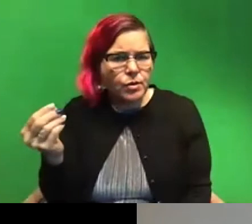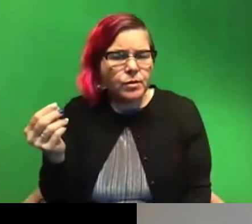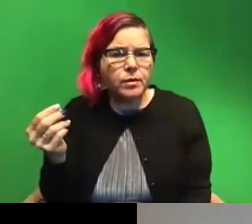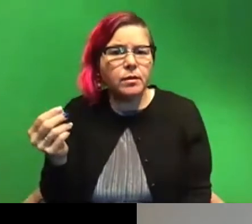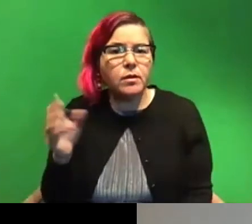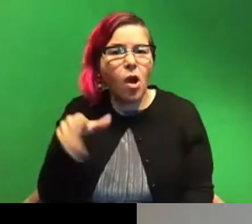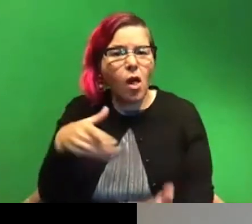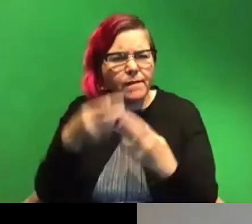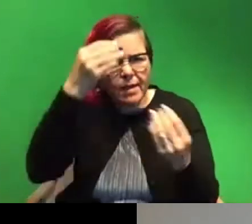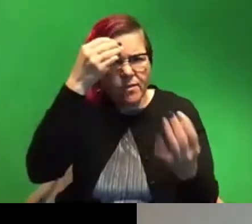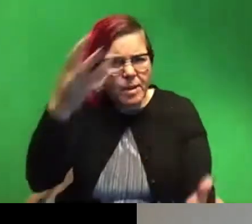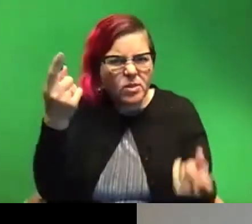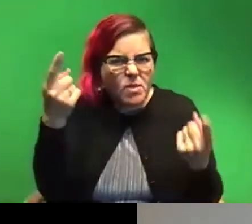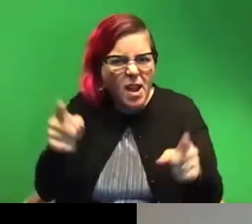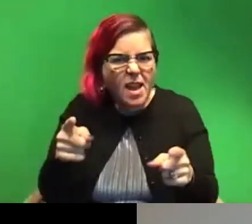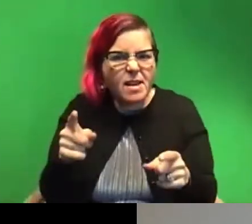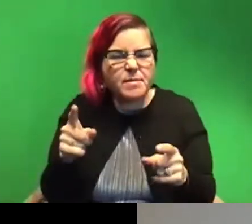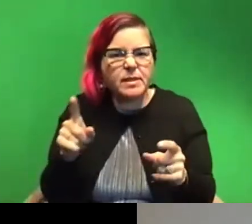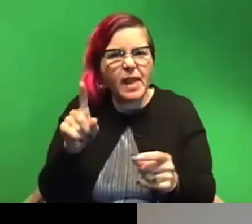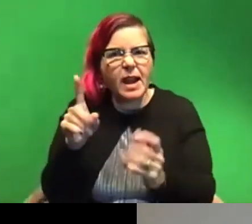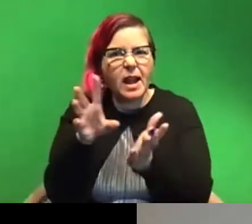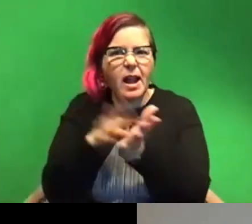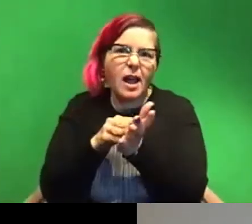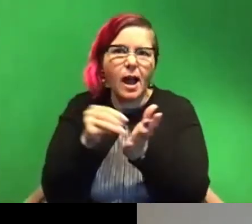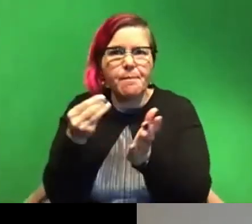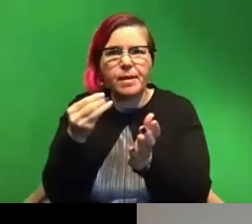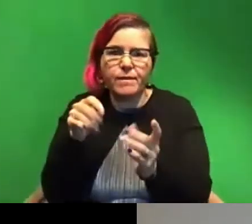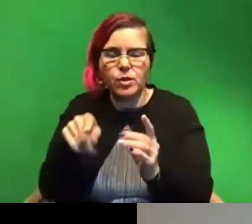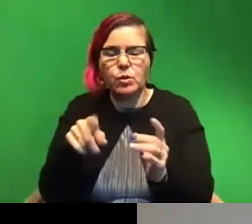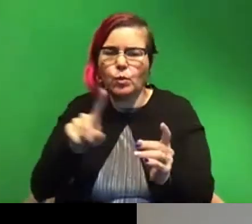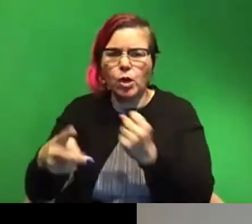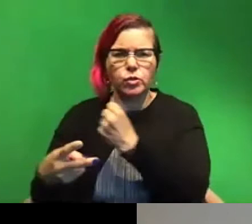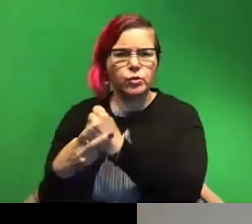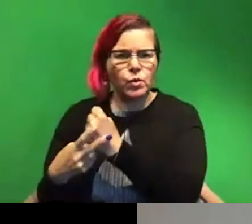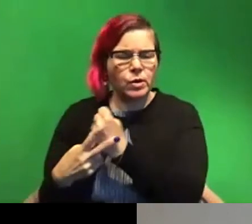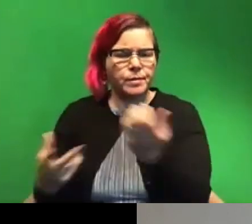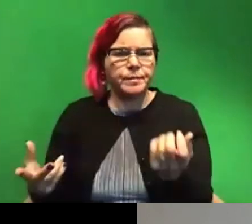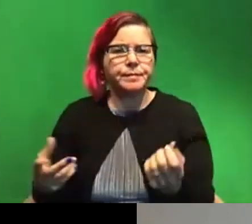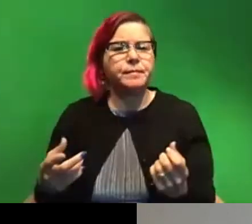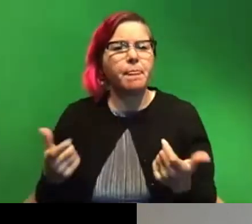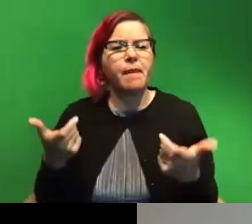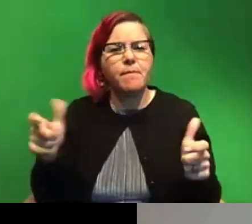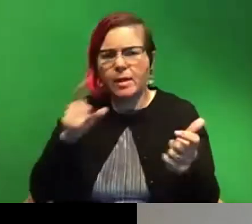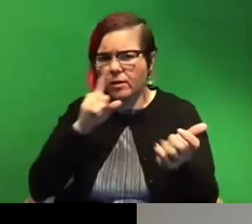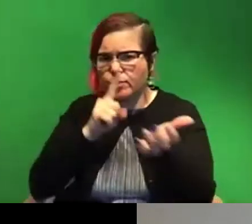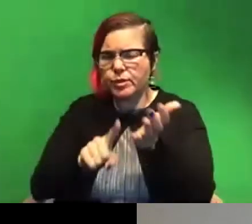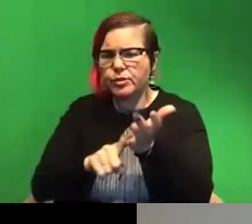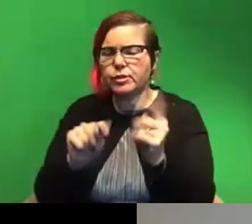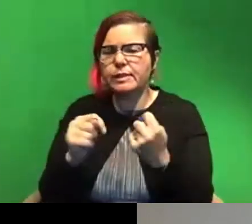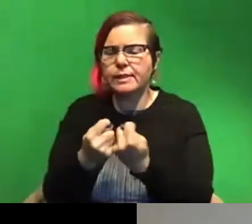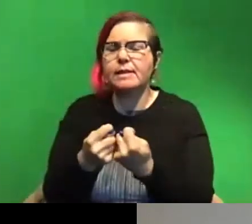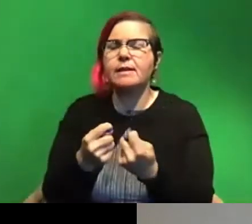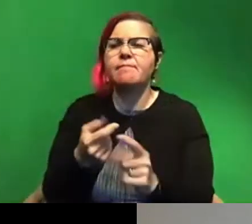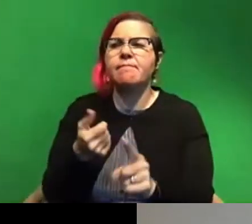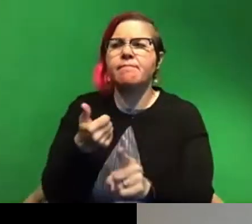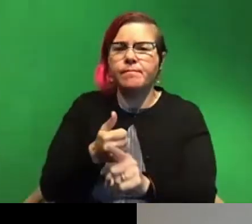of your information go? Where does that copy of you get stored? And so there are huge research teams that are actually trying to